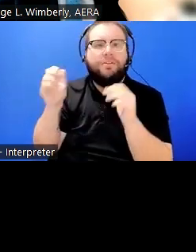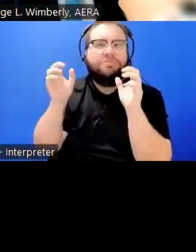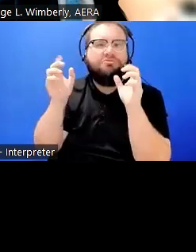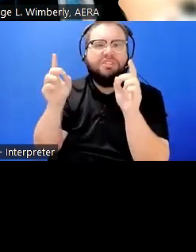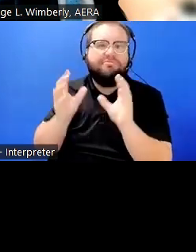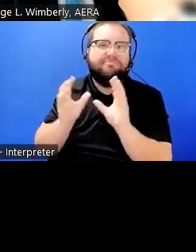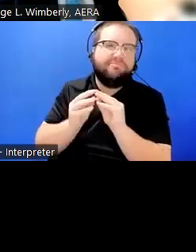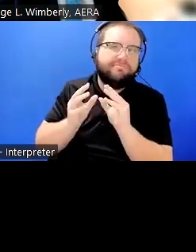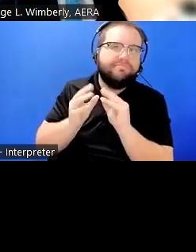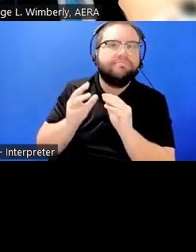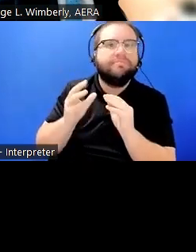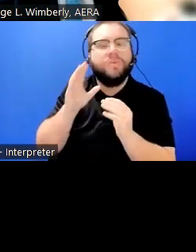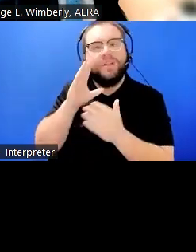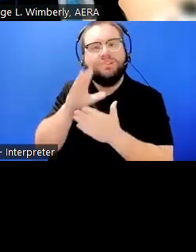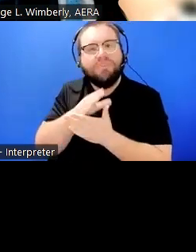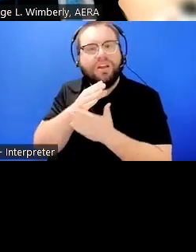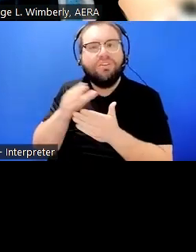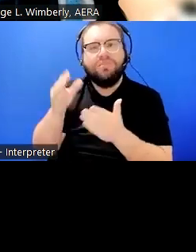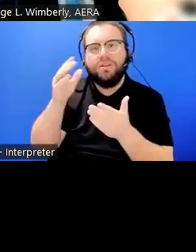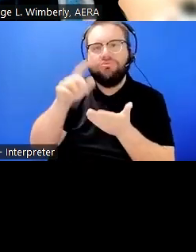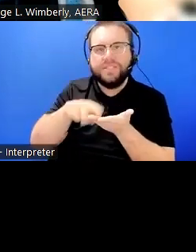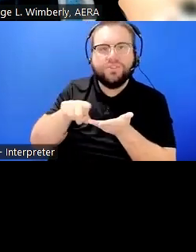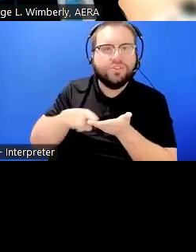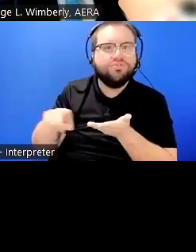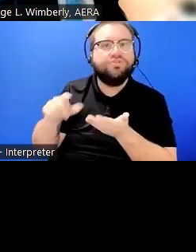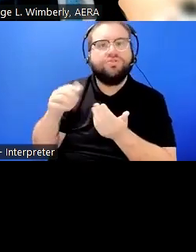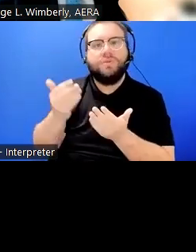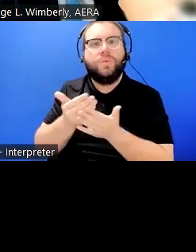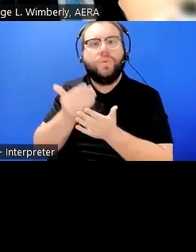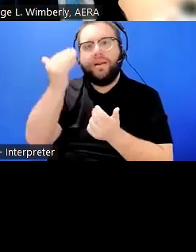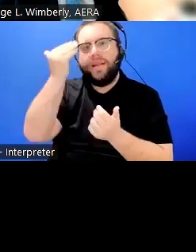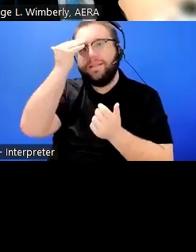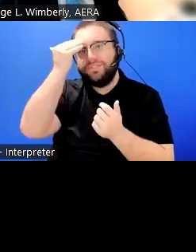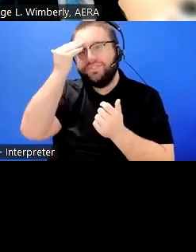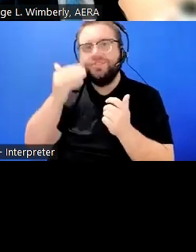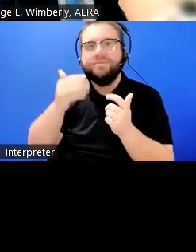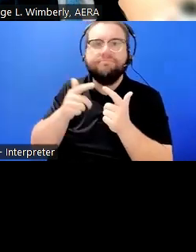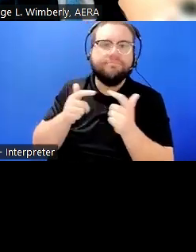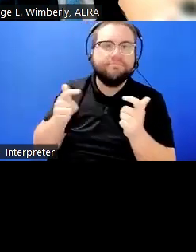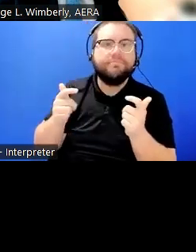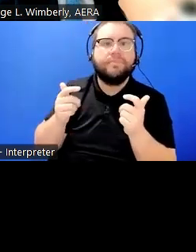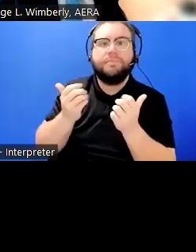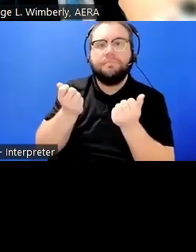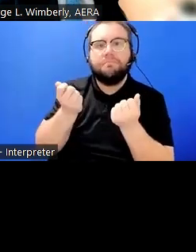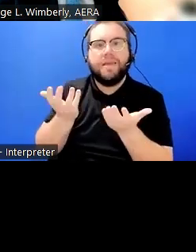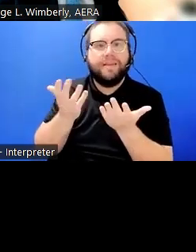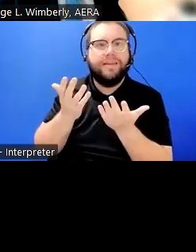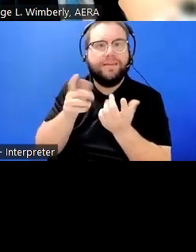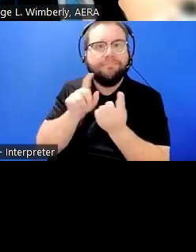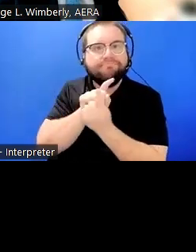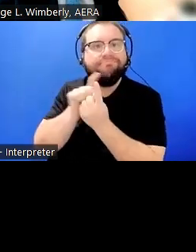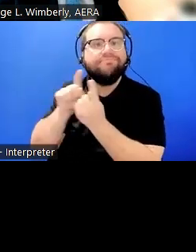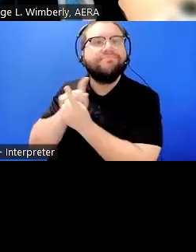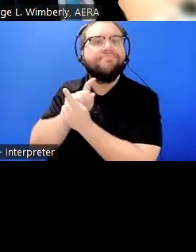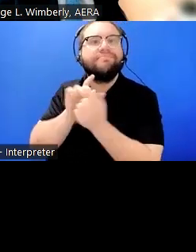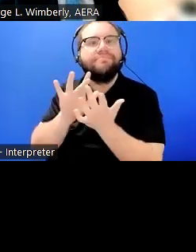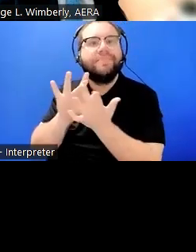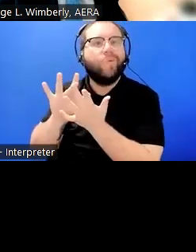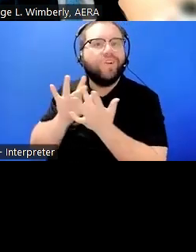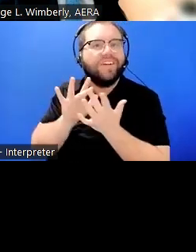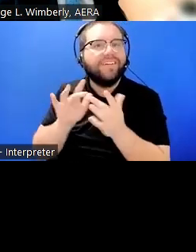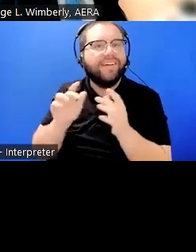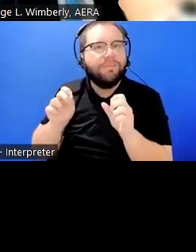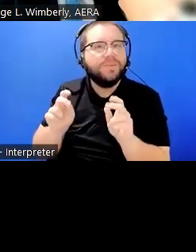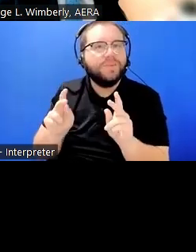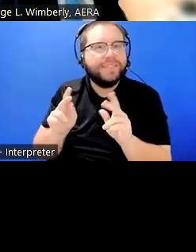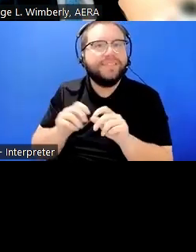will be shared and new knowledge will be shared, and many networking opportunities. So it's